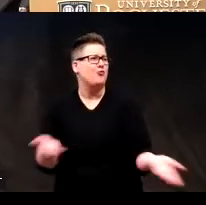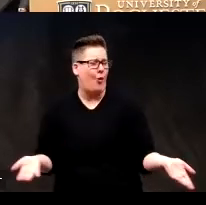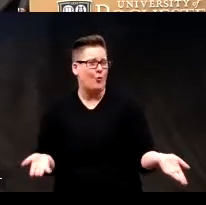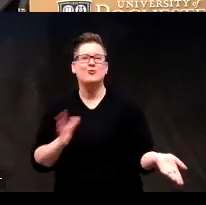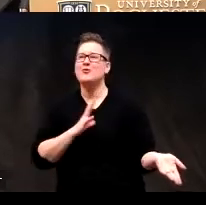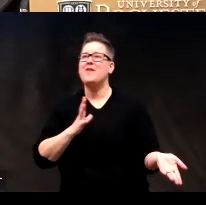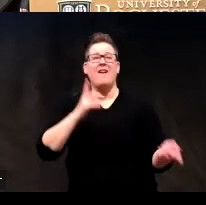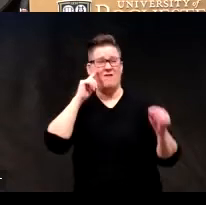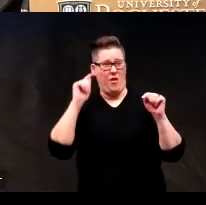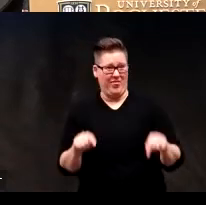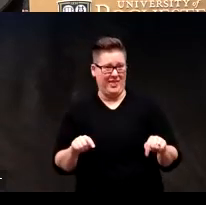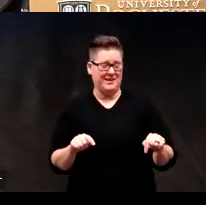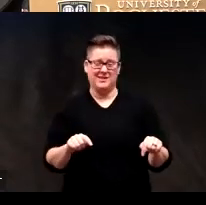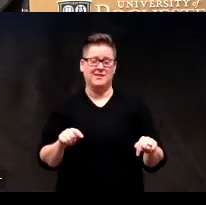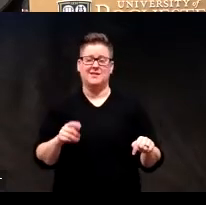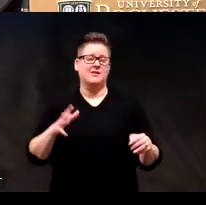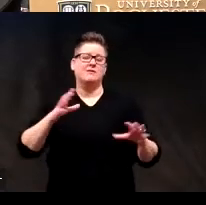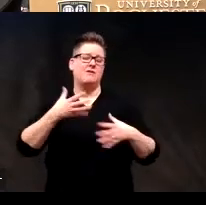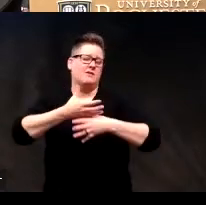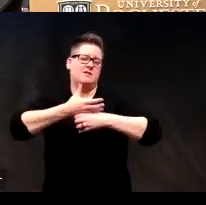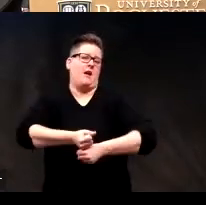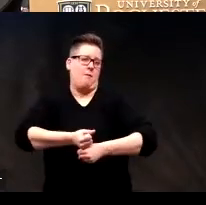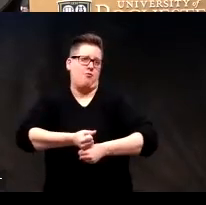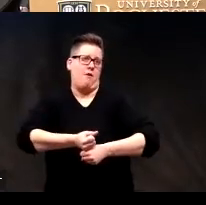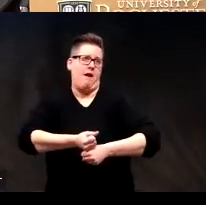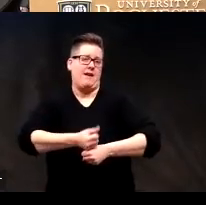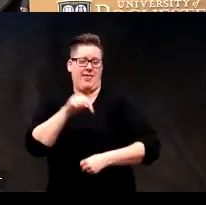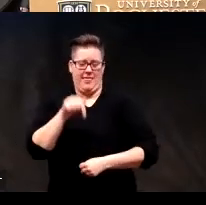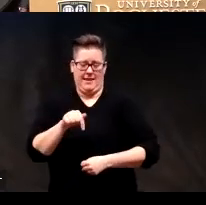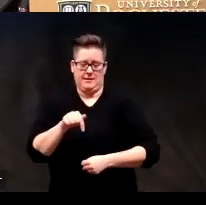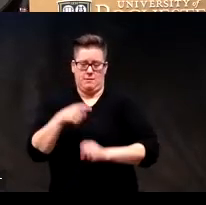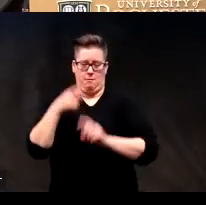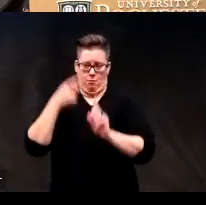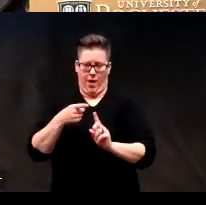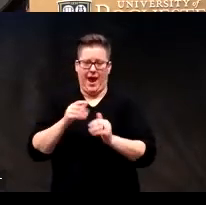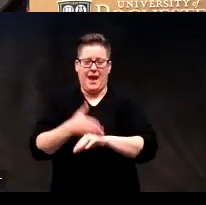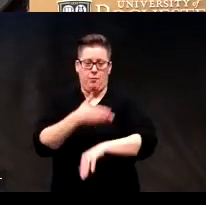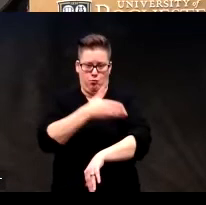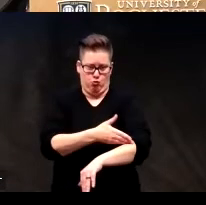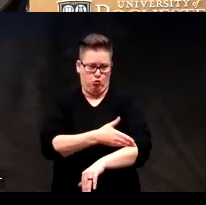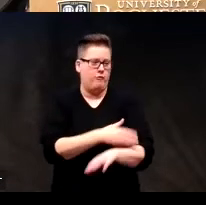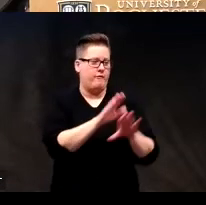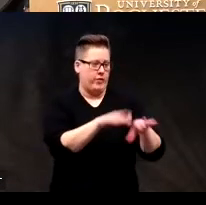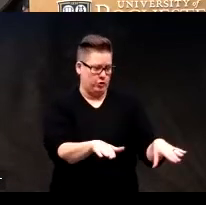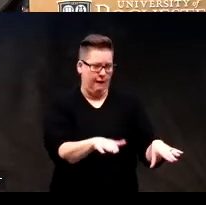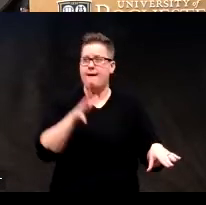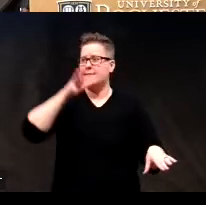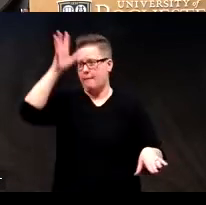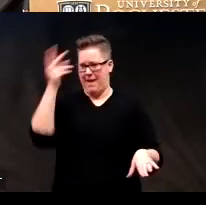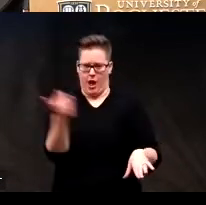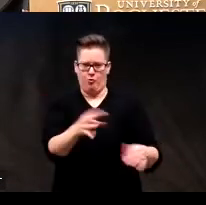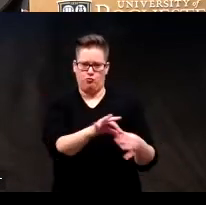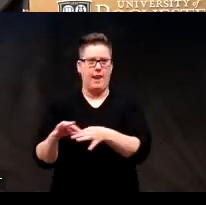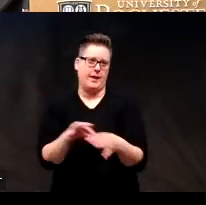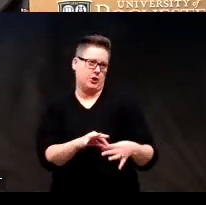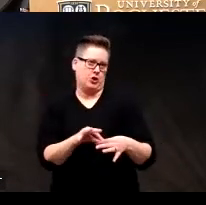of this, if I had to summarize it, is how do I improve the relationship between the parent and the child? And I say to the